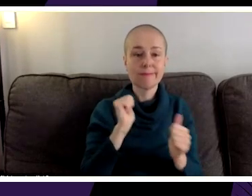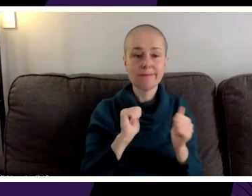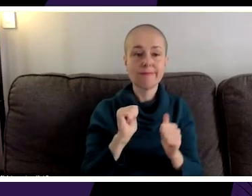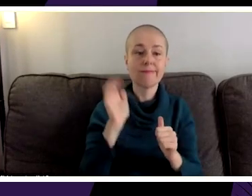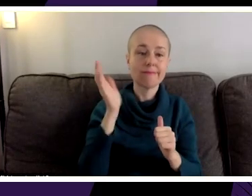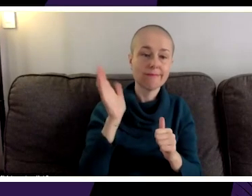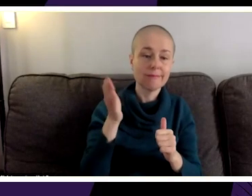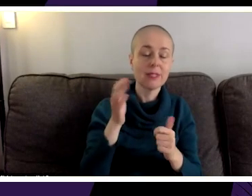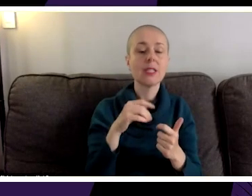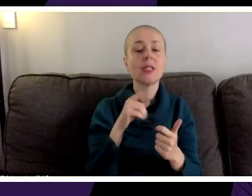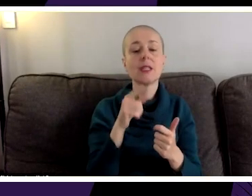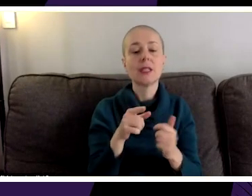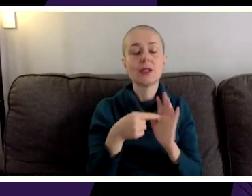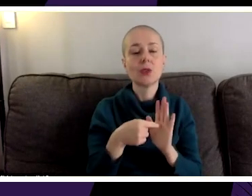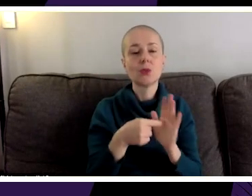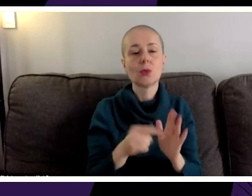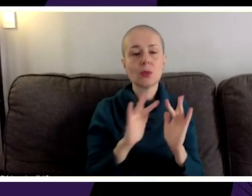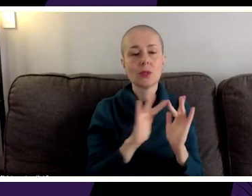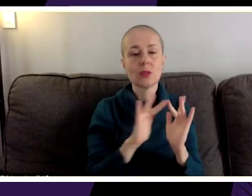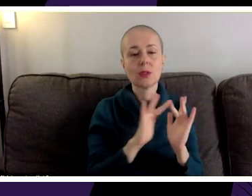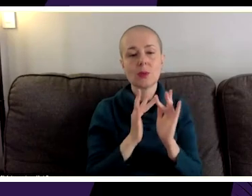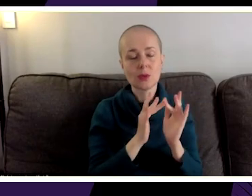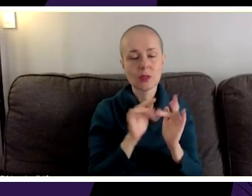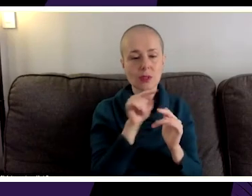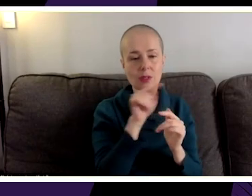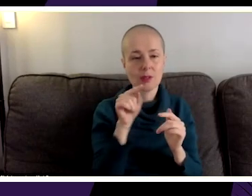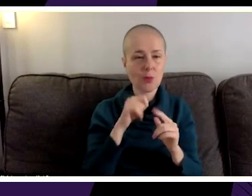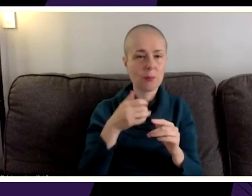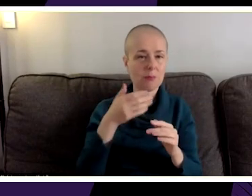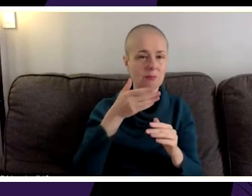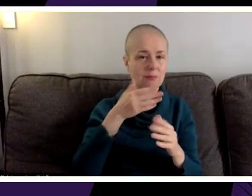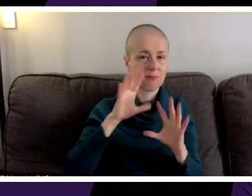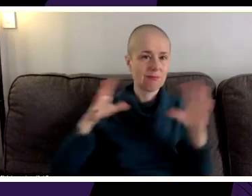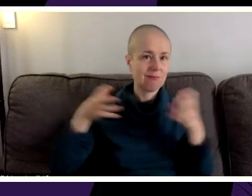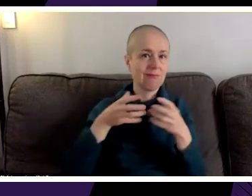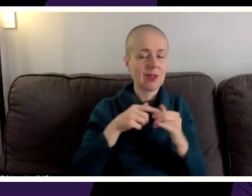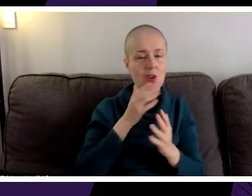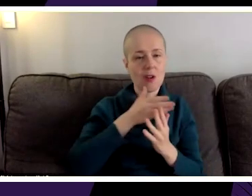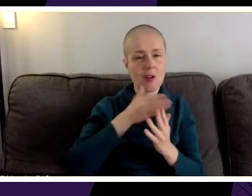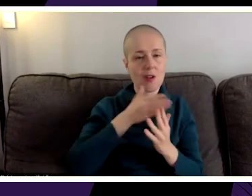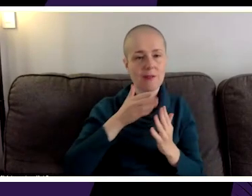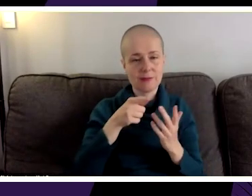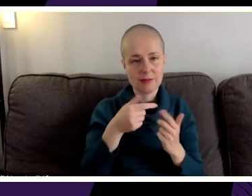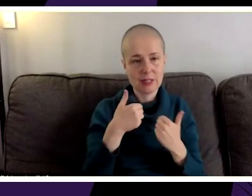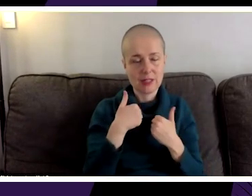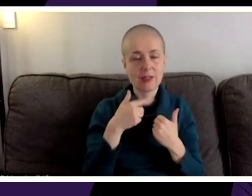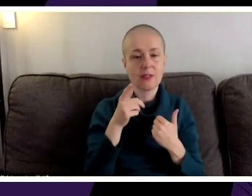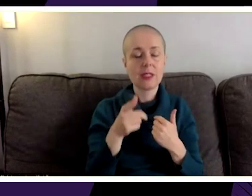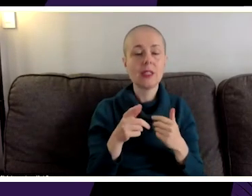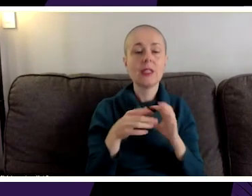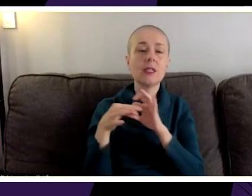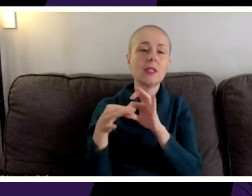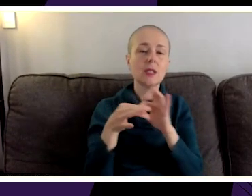are the latest iteration of Network Gong Ensemble Archive, where we rehearse agency sharing